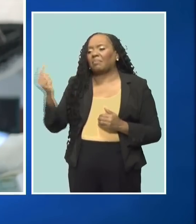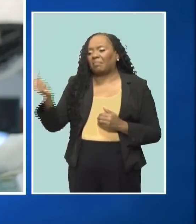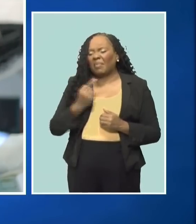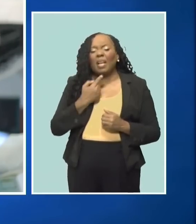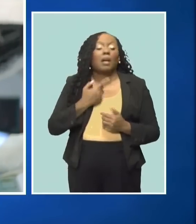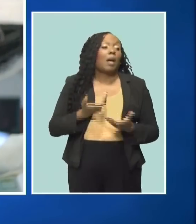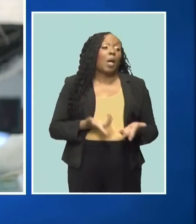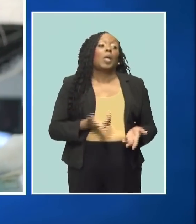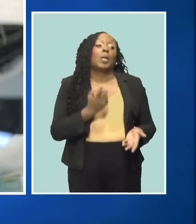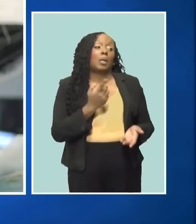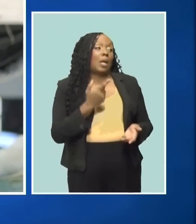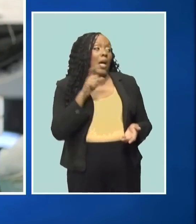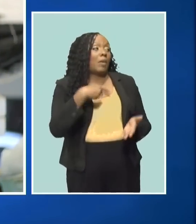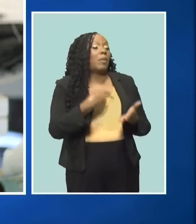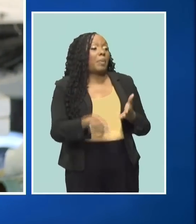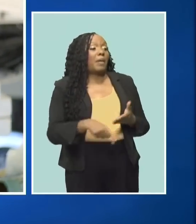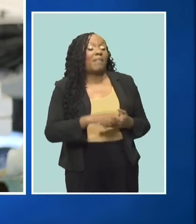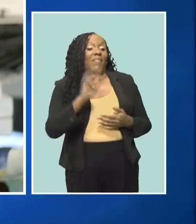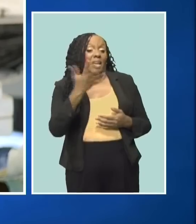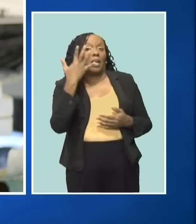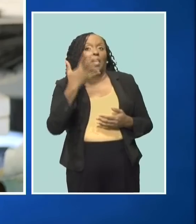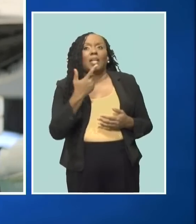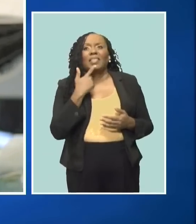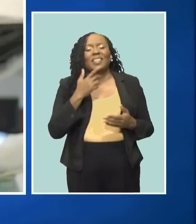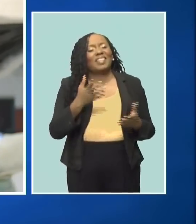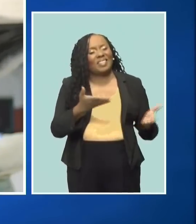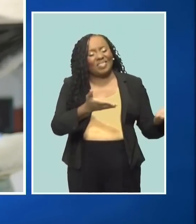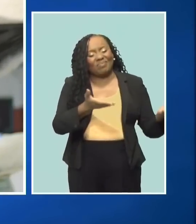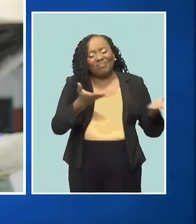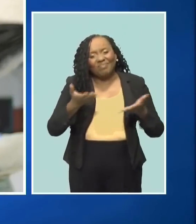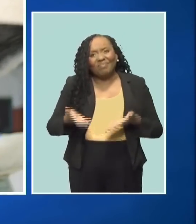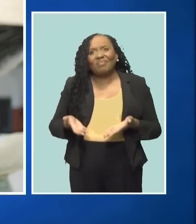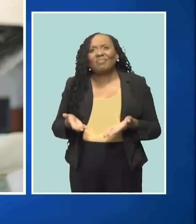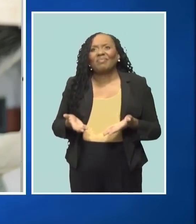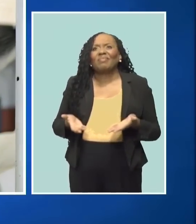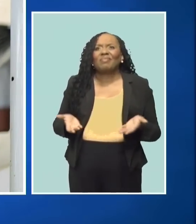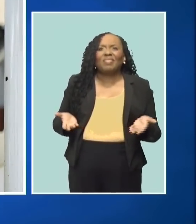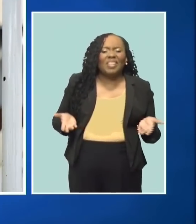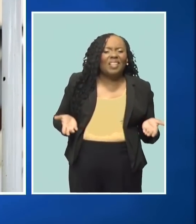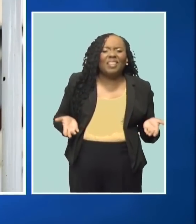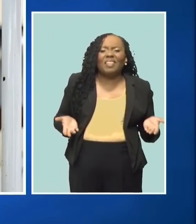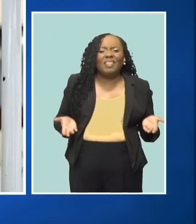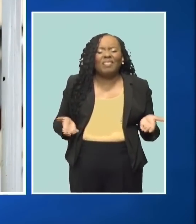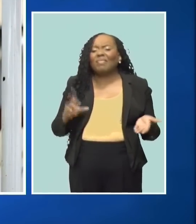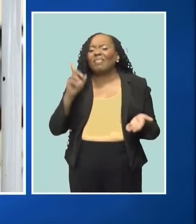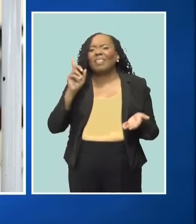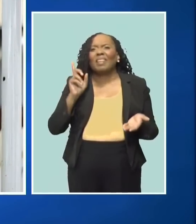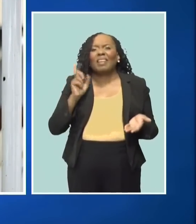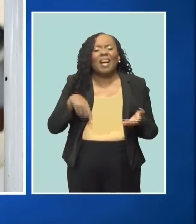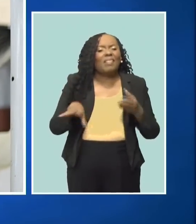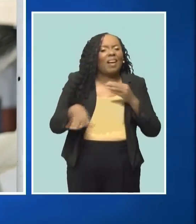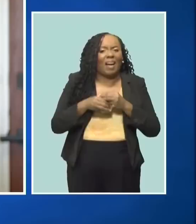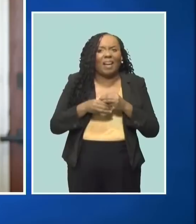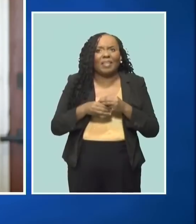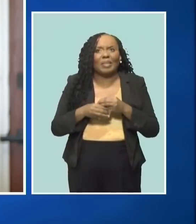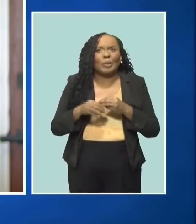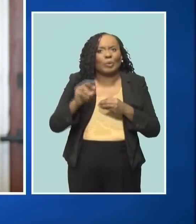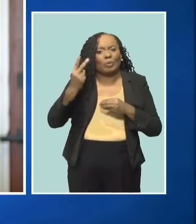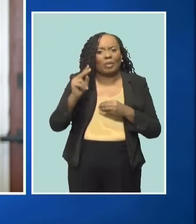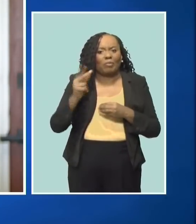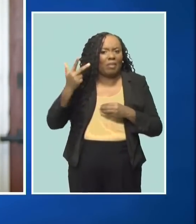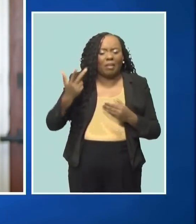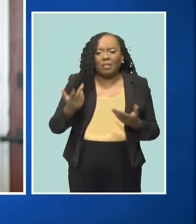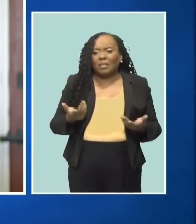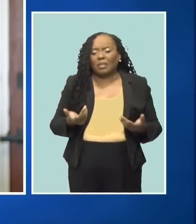this week. You can't get a match free. So let me take them from he know and come up here. We get something happening. We go up on $2 or $3 for it too. Minister